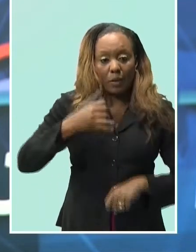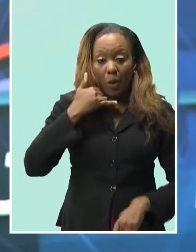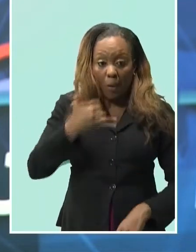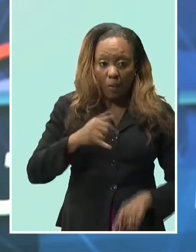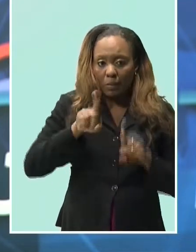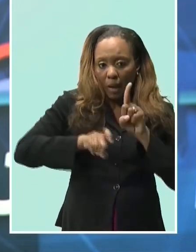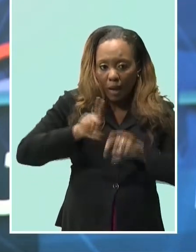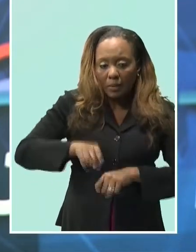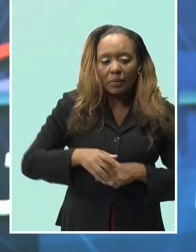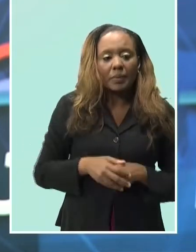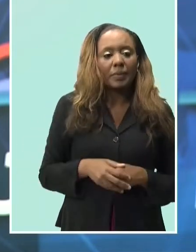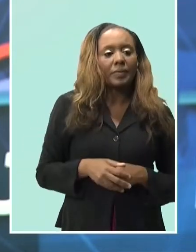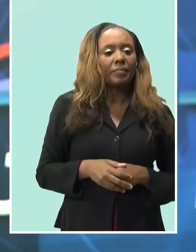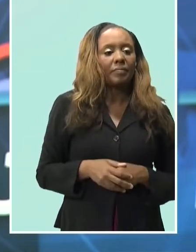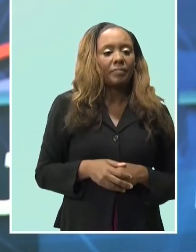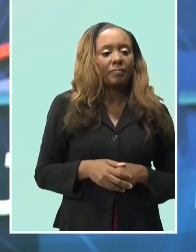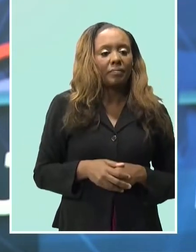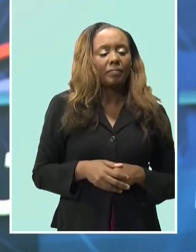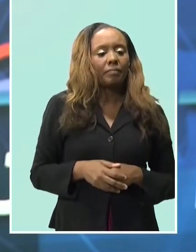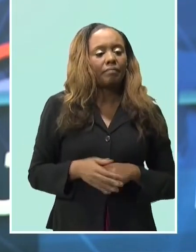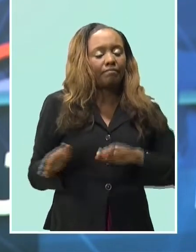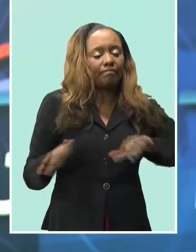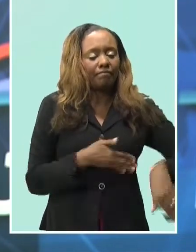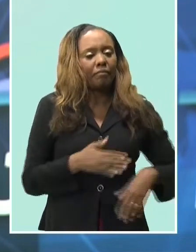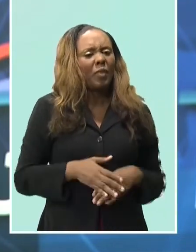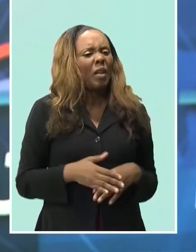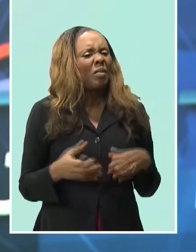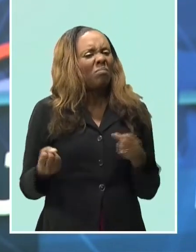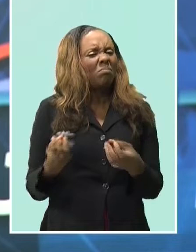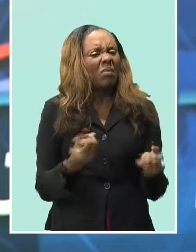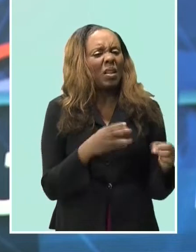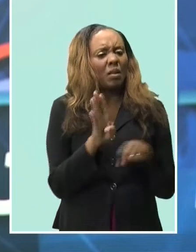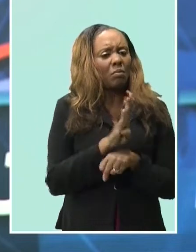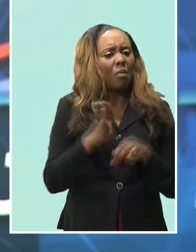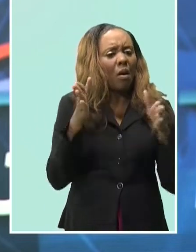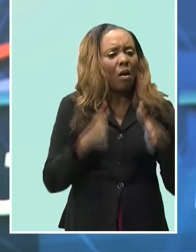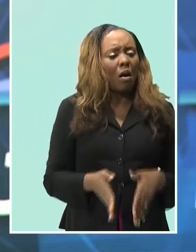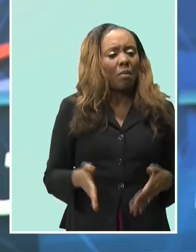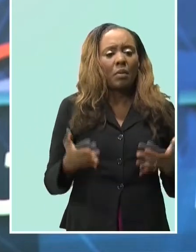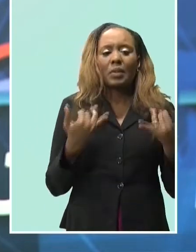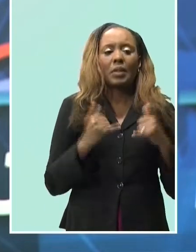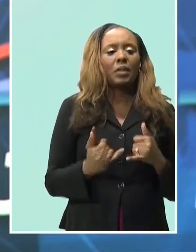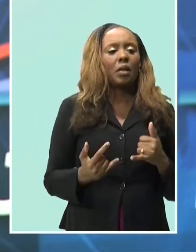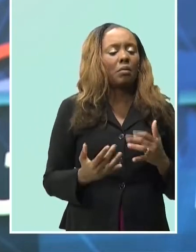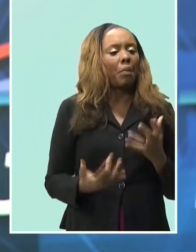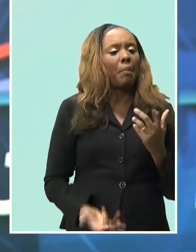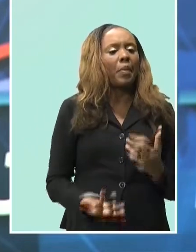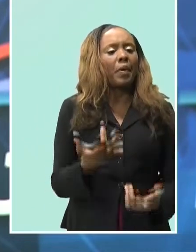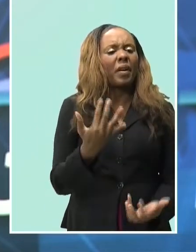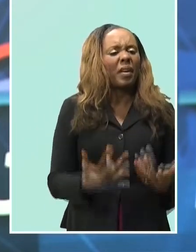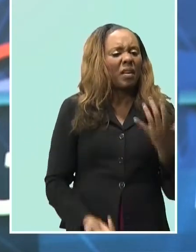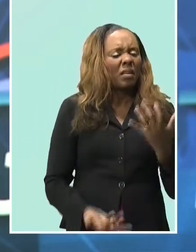more. Well, too many Barbadians are still engaging in indiscriminate burning despite the introduction of a